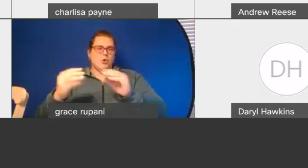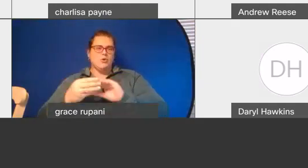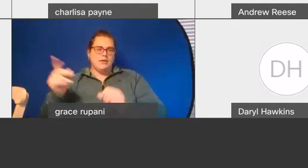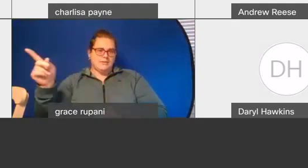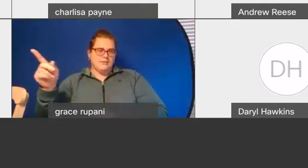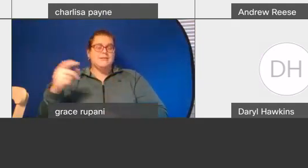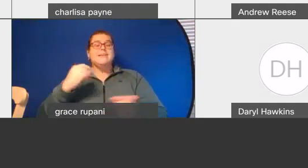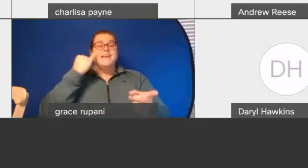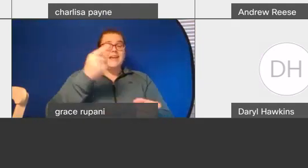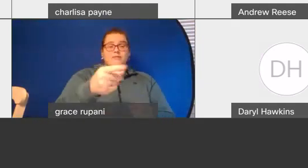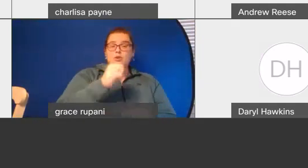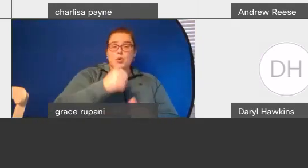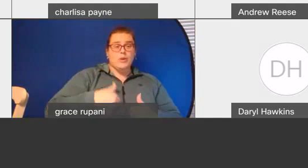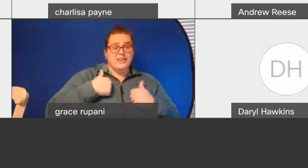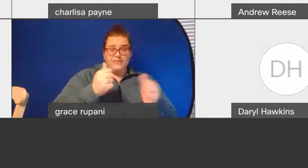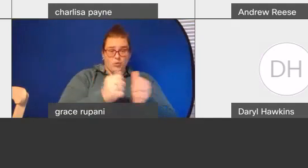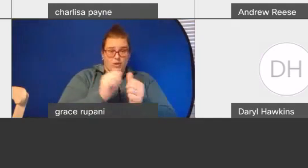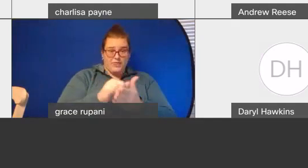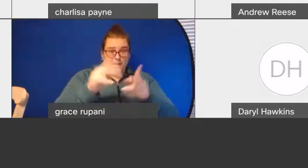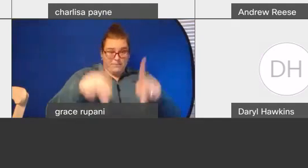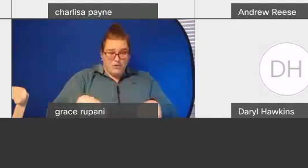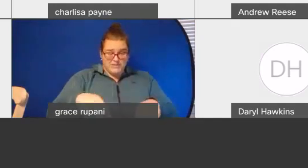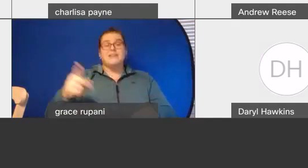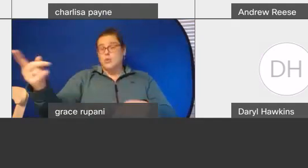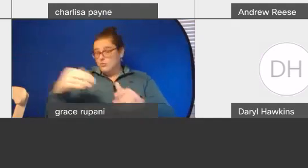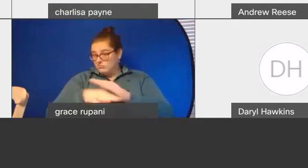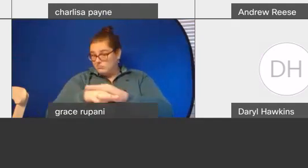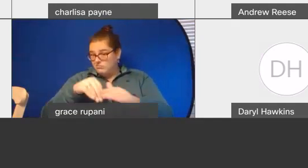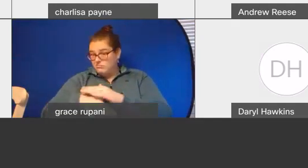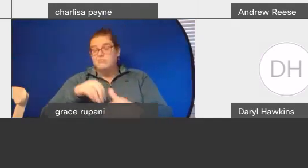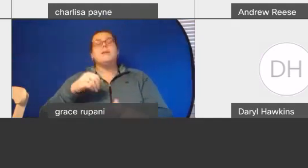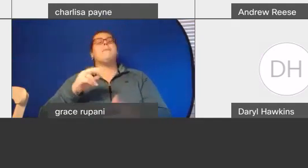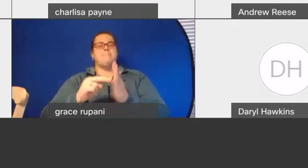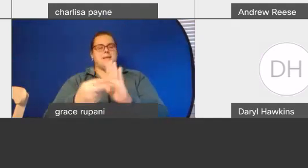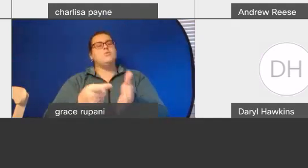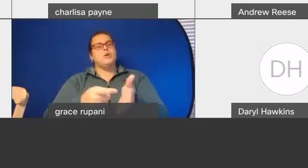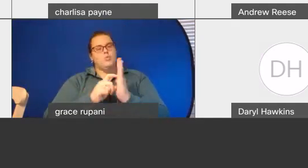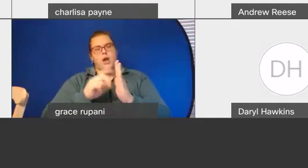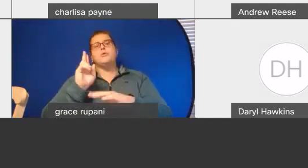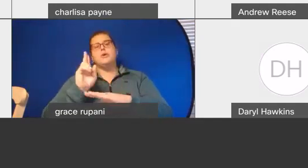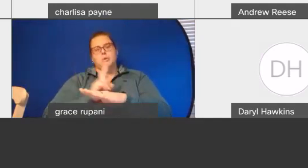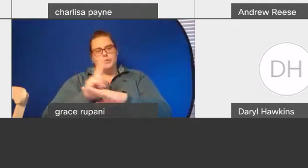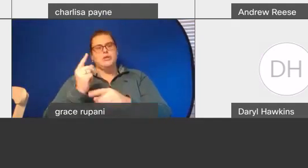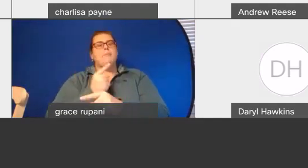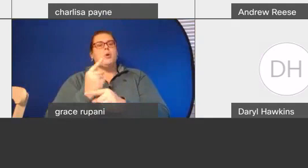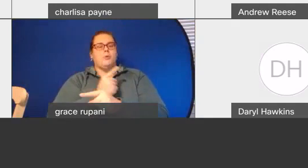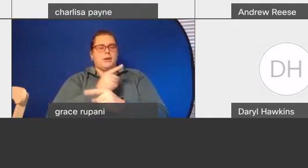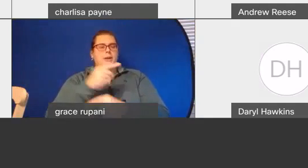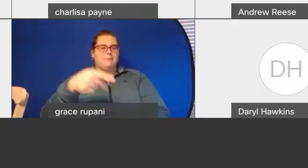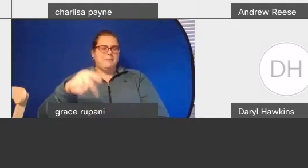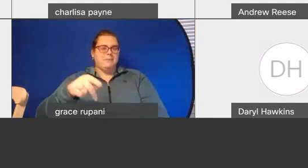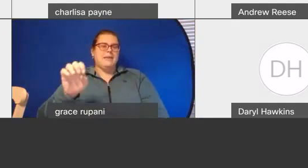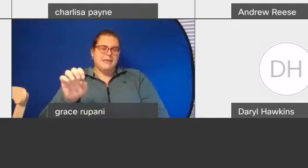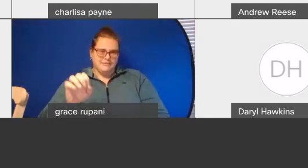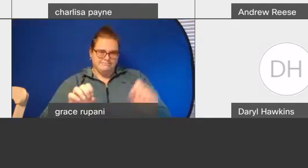the individual you are providing care for, we do require you to wear the appropriate PPE, which is in this